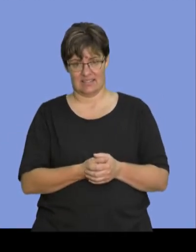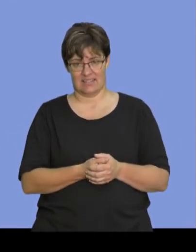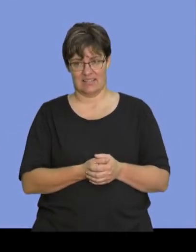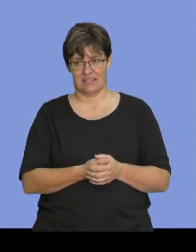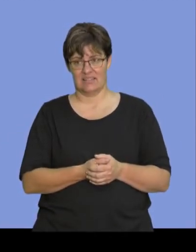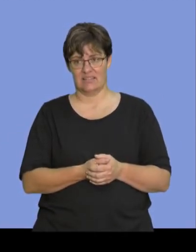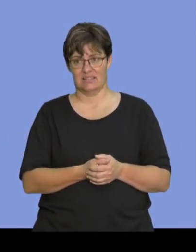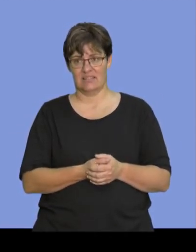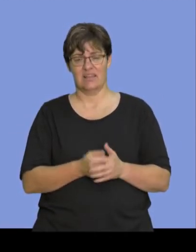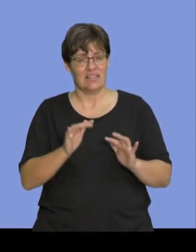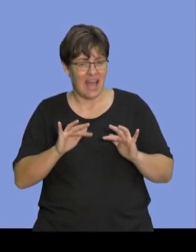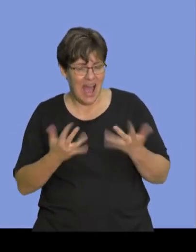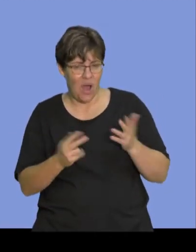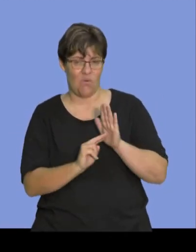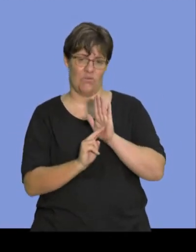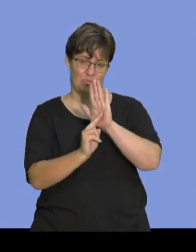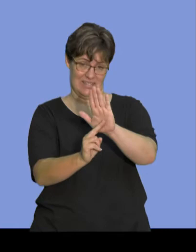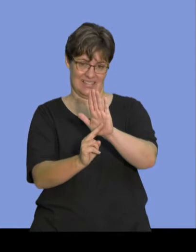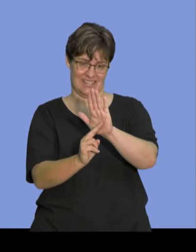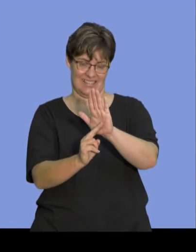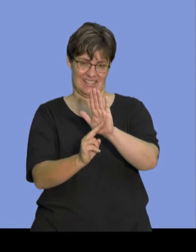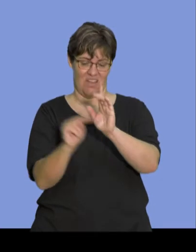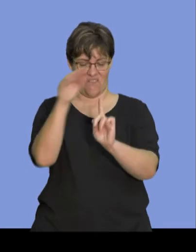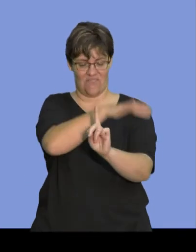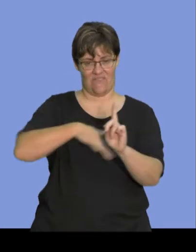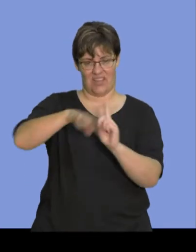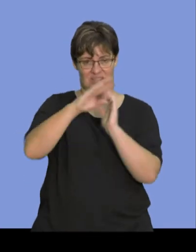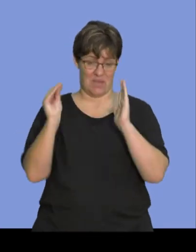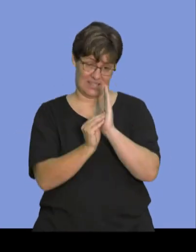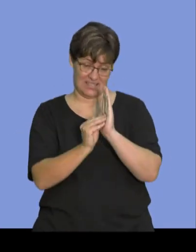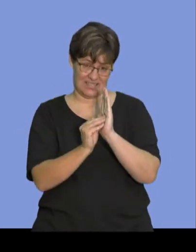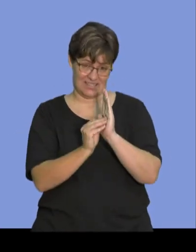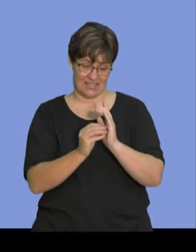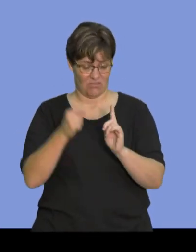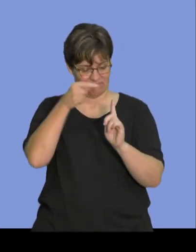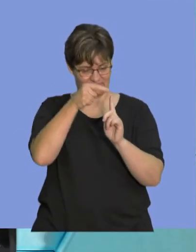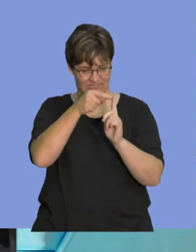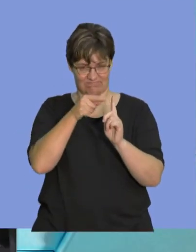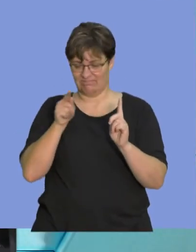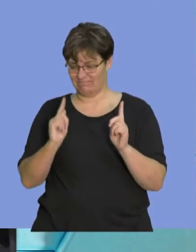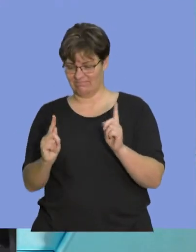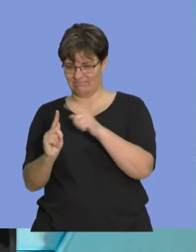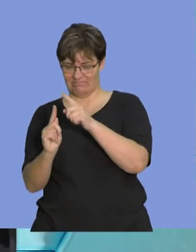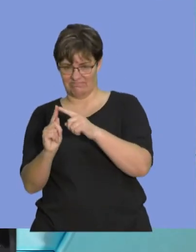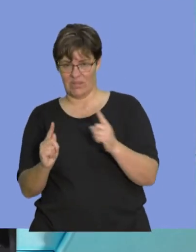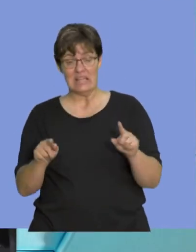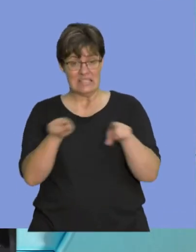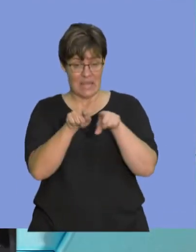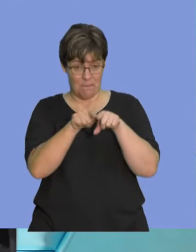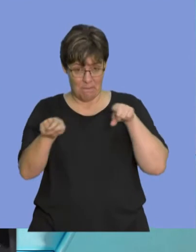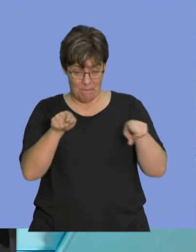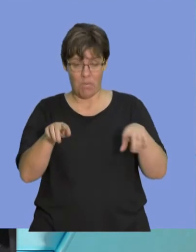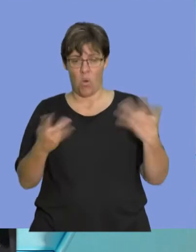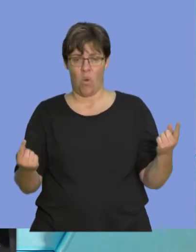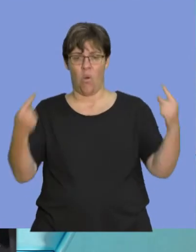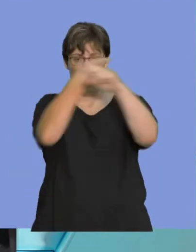that's how we actually represent the magnetic field around, you know, two like or opposite.